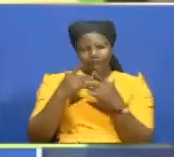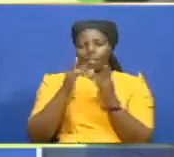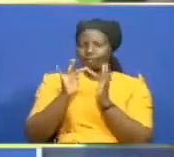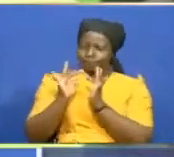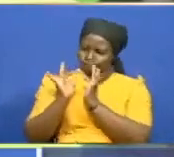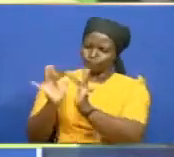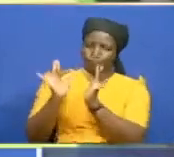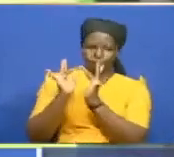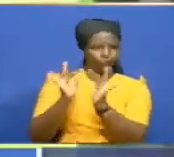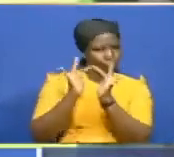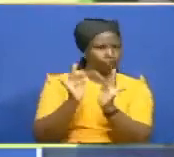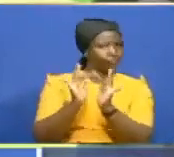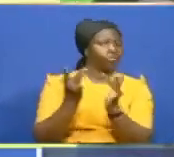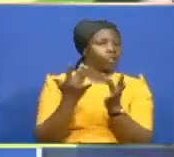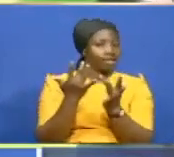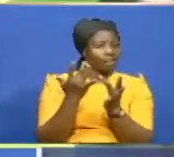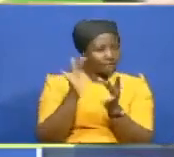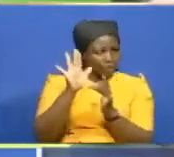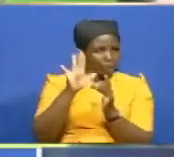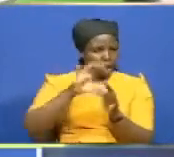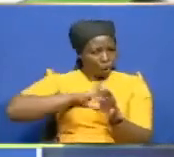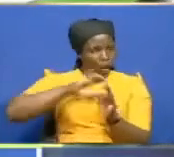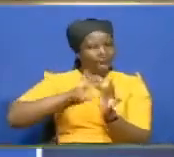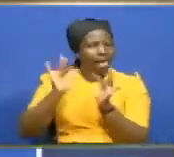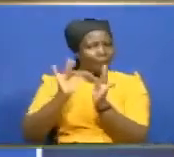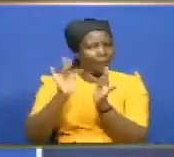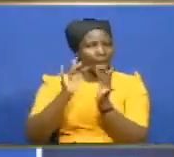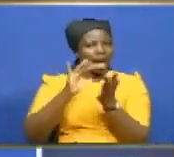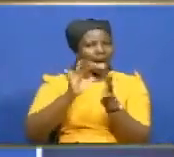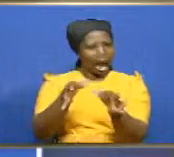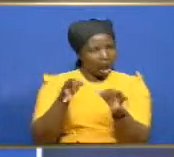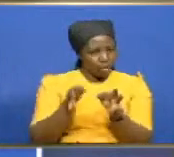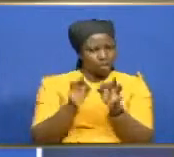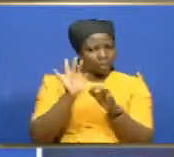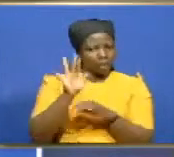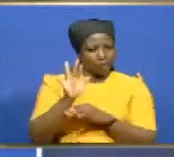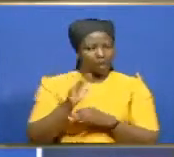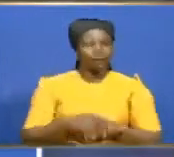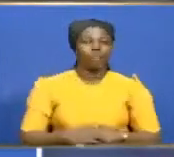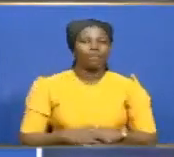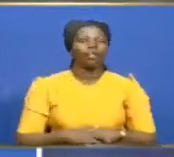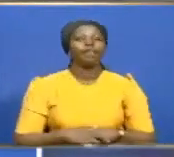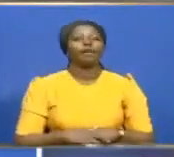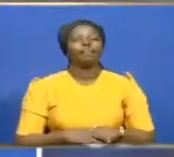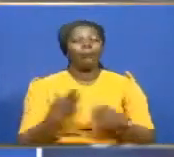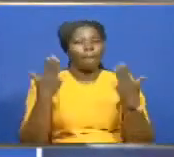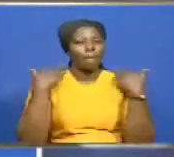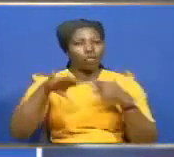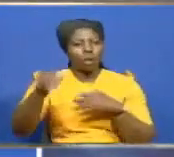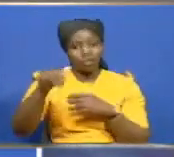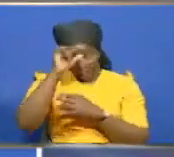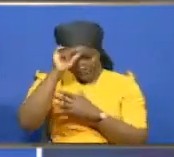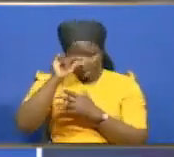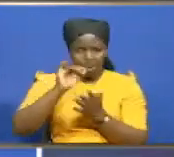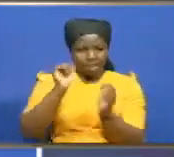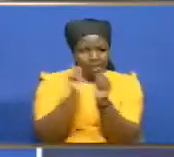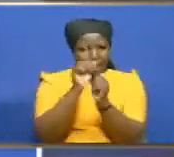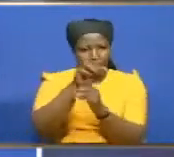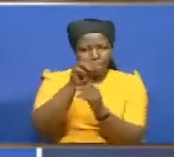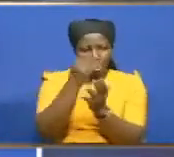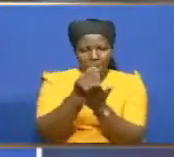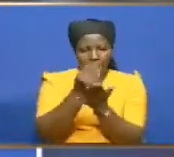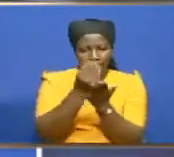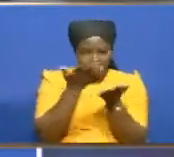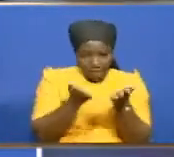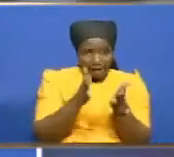account ambayo yeye mwenyewe amefungua. Meru County government allocated 10 million shillings in the current